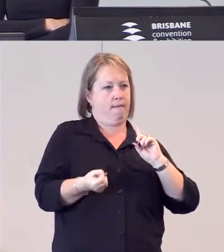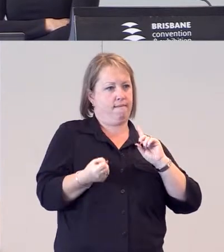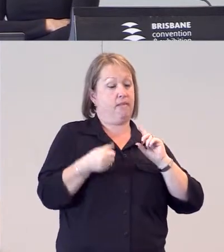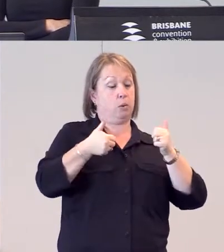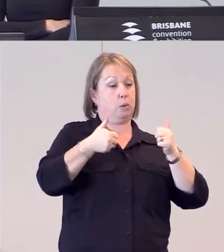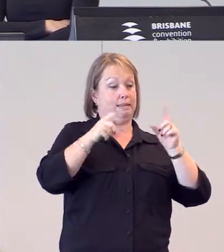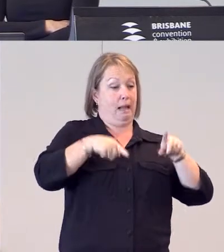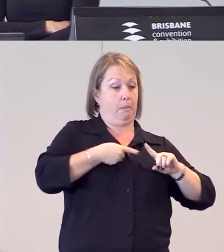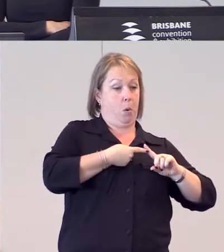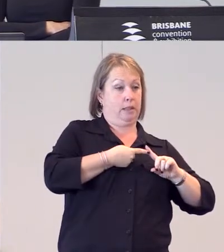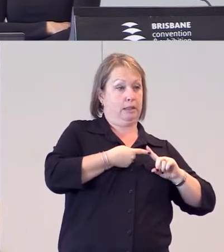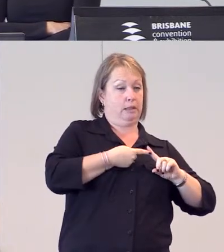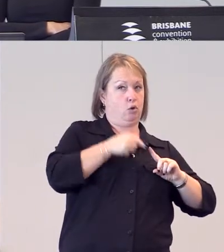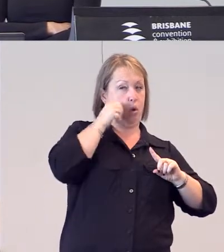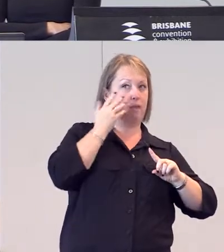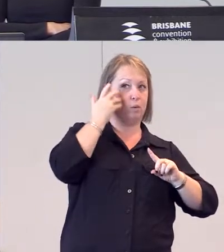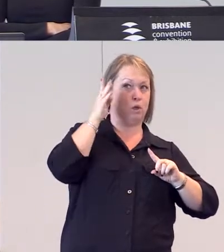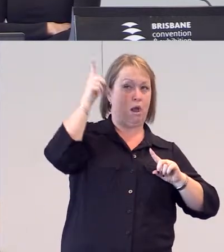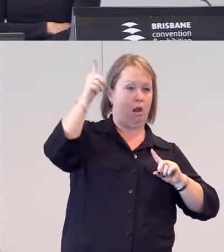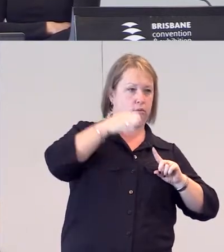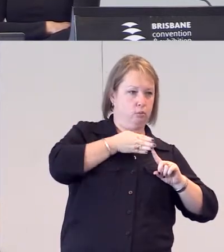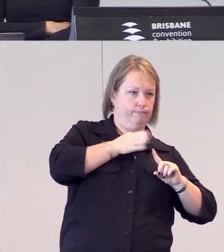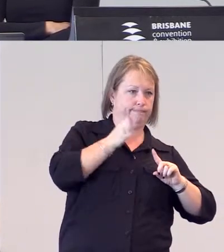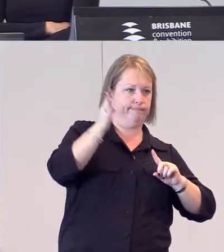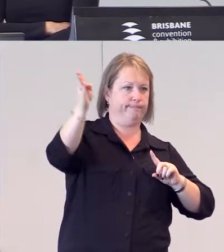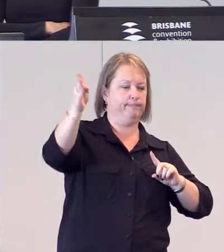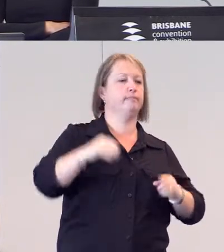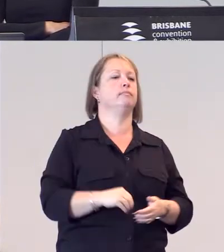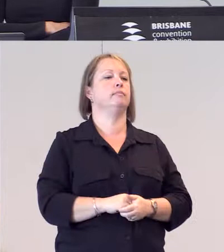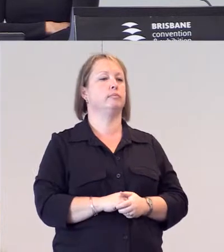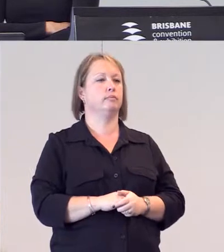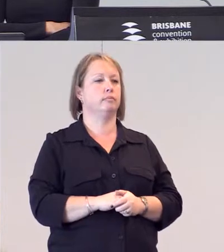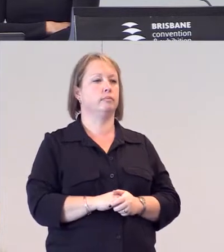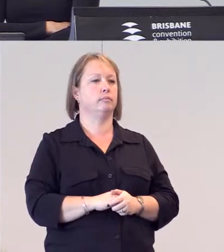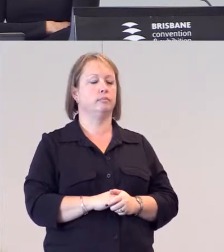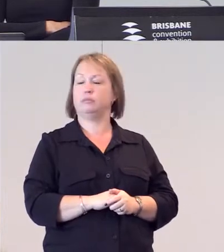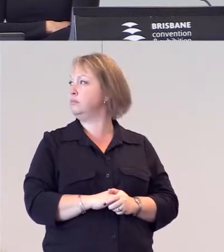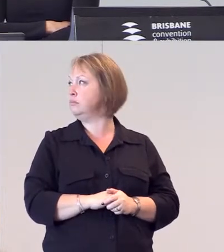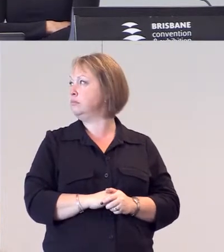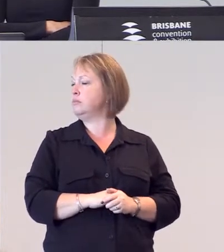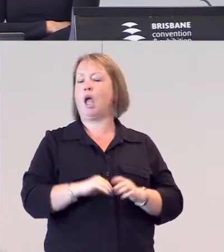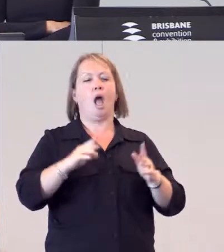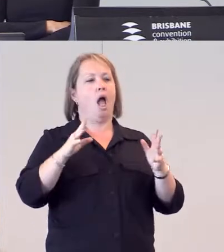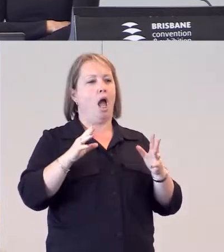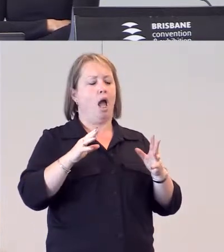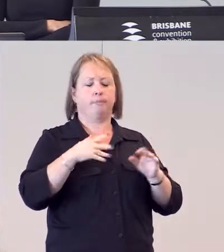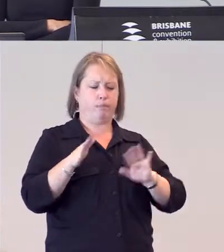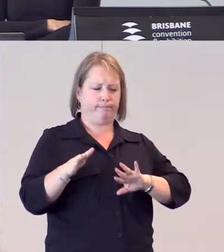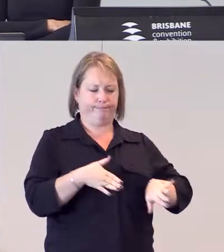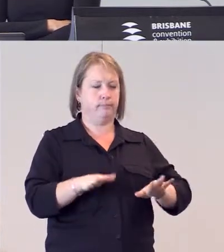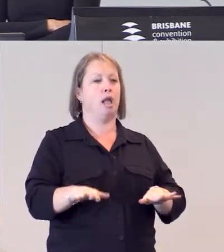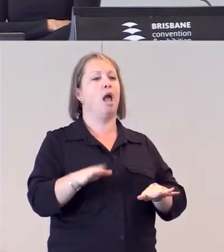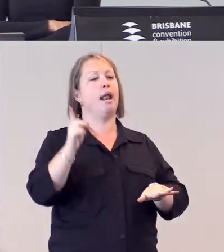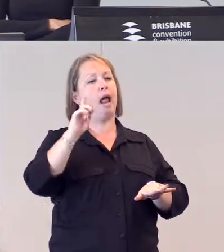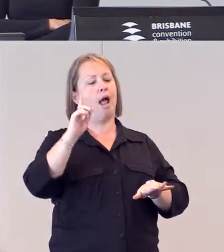to get to where you want to be in the future. The reason that okay, no, I won't go into that. I'm going to